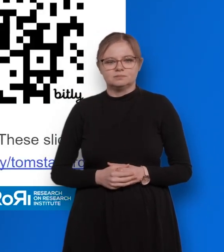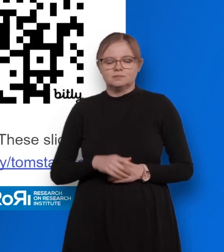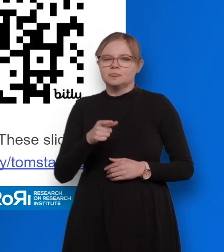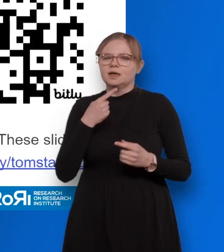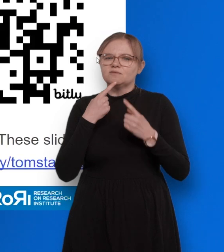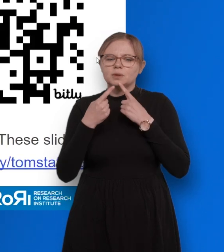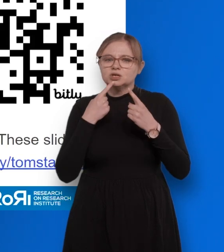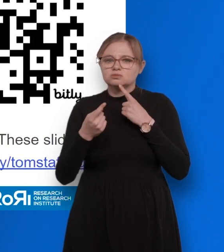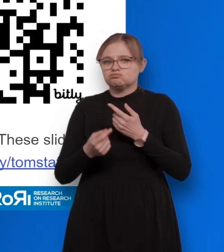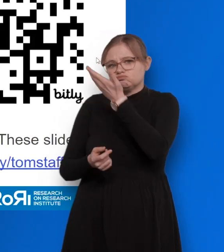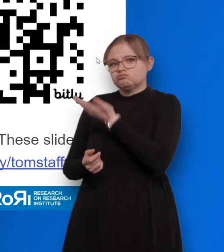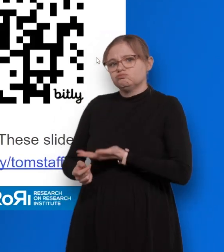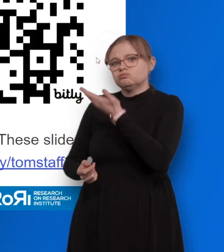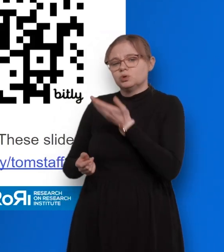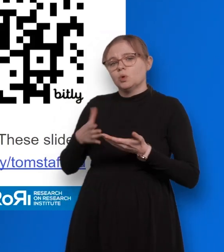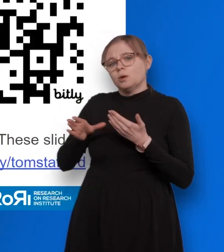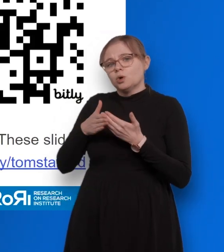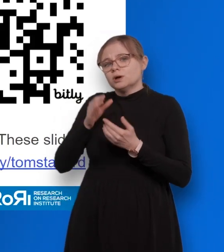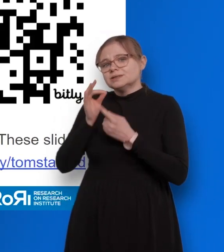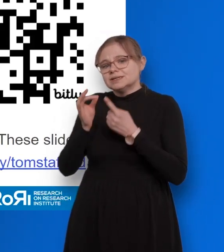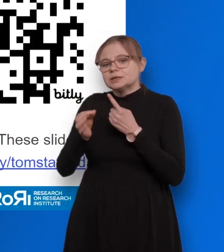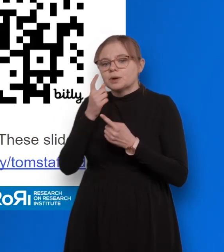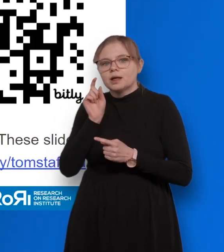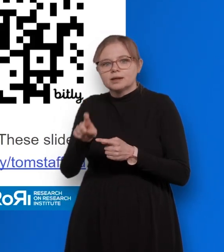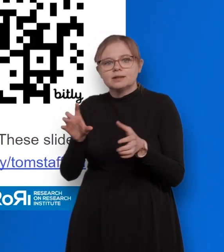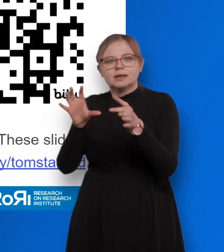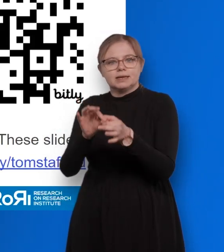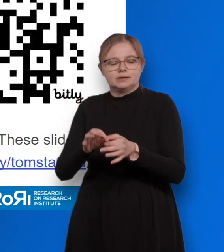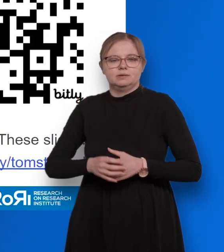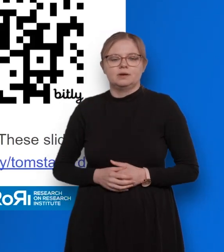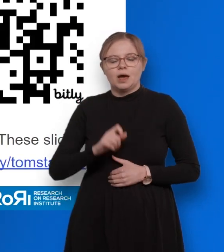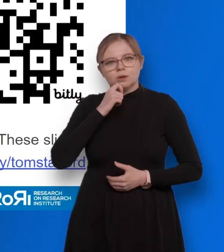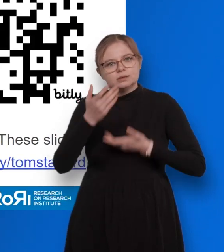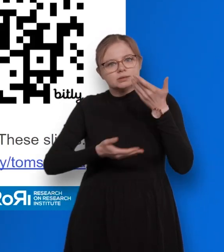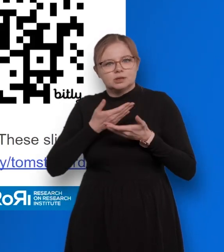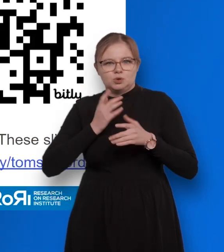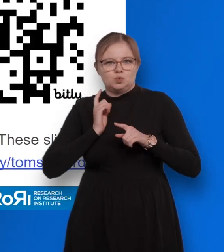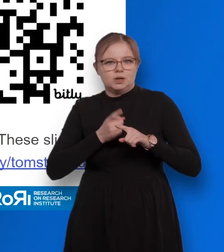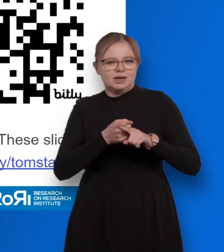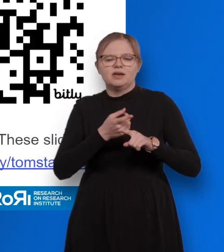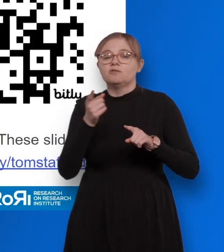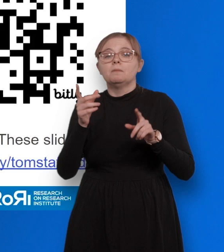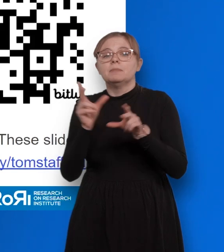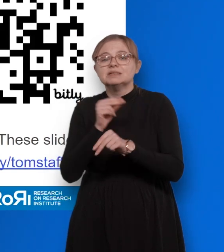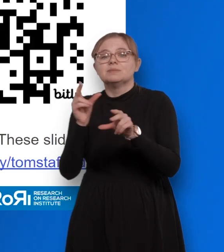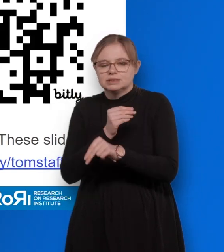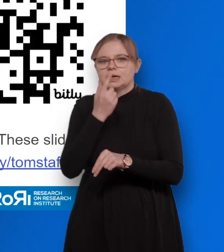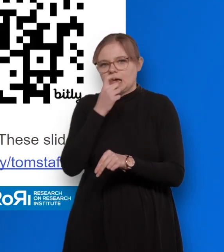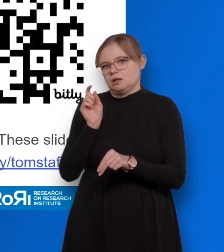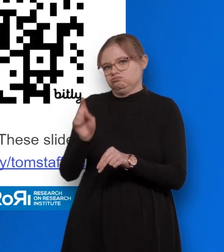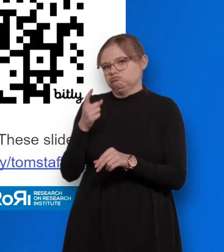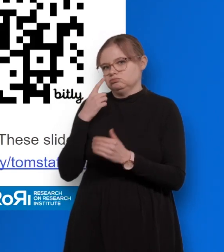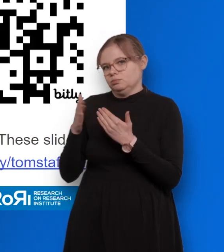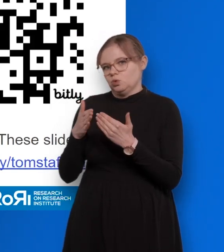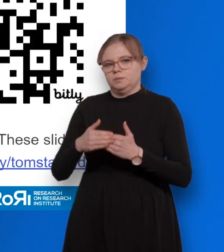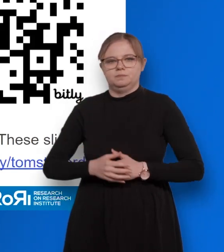on the slides. If you want to get them, you can get them via the link here. So I'll go through these quite quickly, and if you miss anything, you'll be able to pick it up. Let